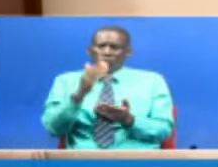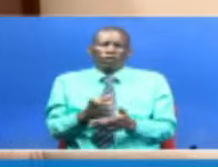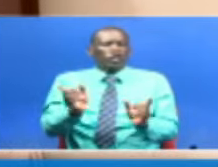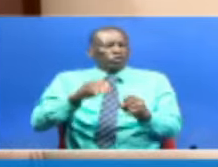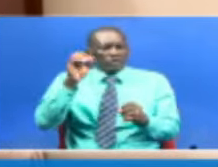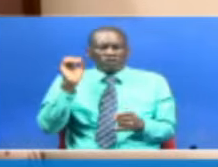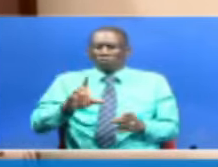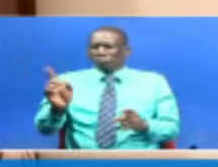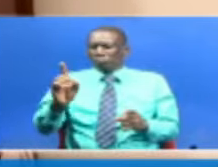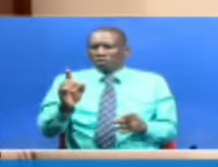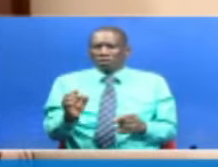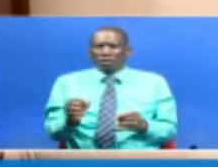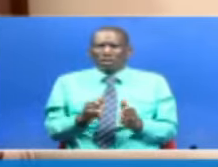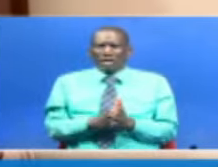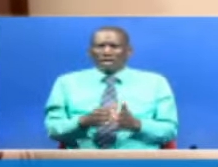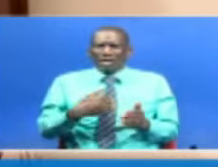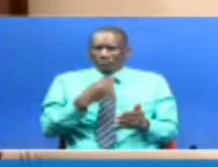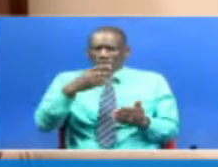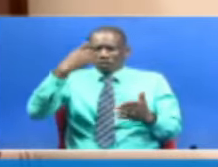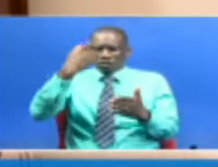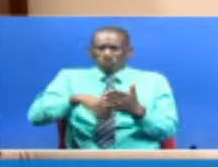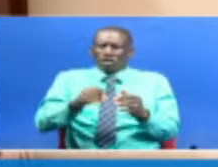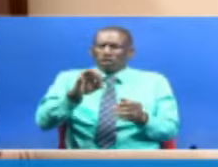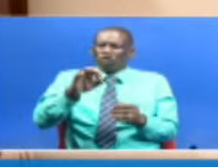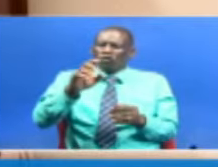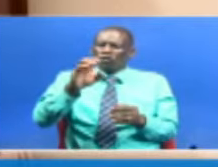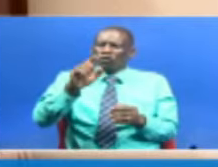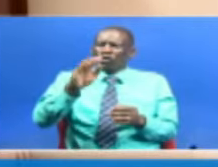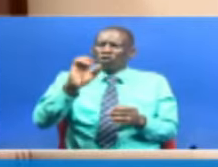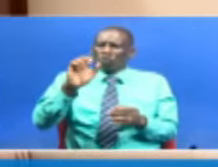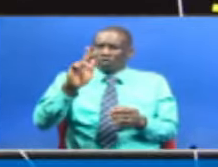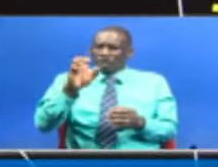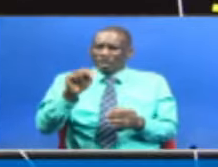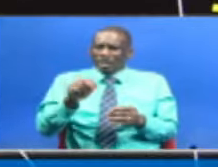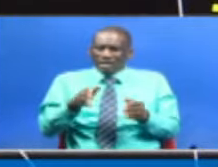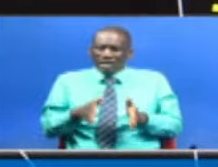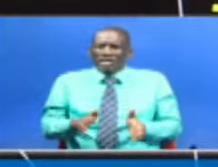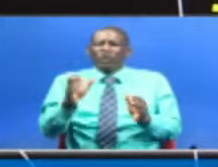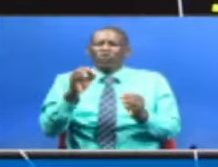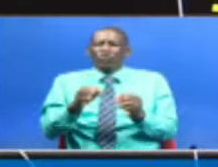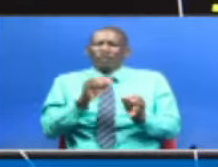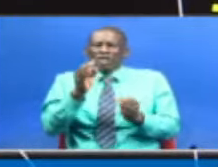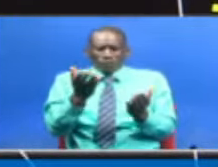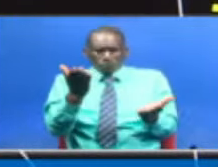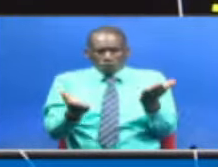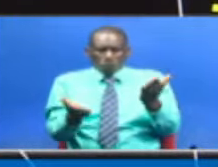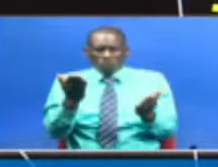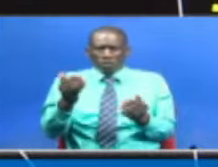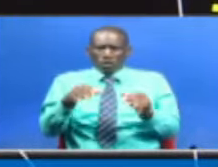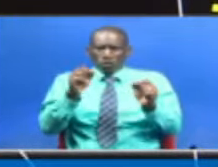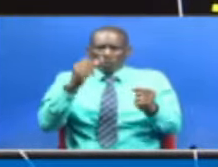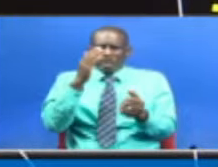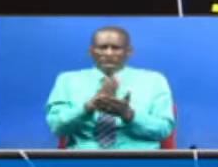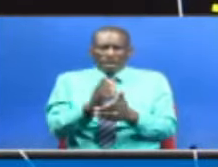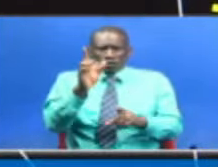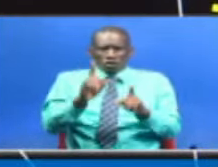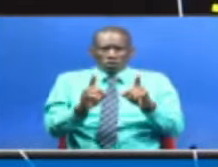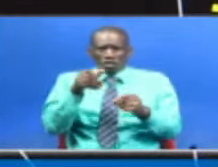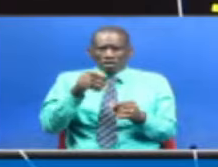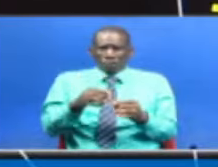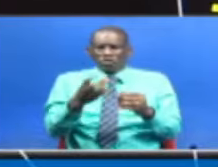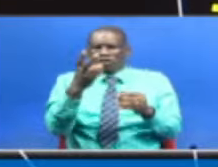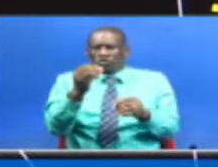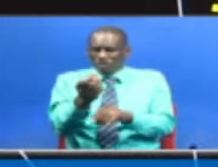expensive. Have you seen the cost of your tokens? No, but in terms of, if you compare, you can actually cook Kitheri with 20